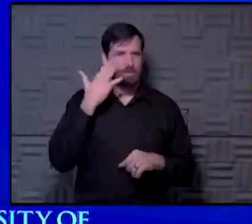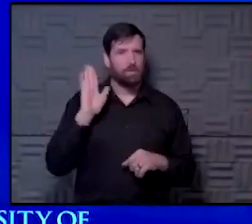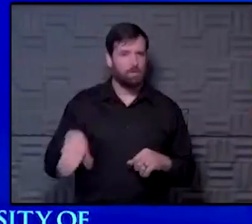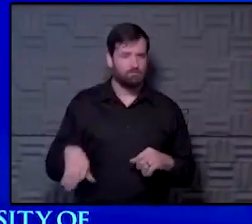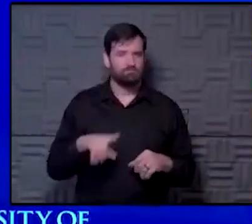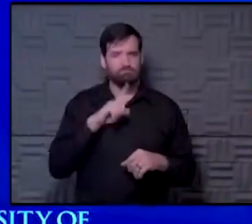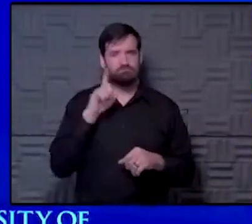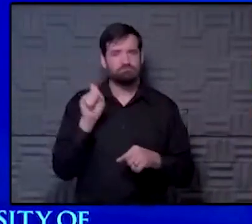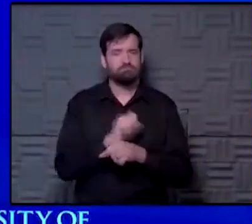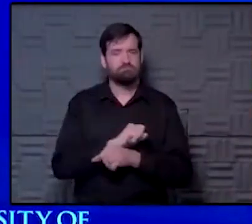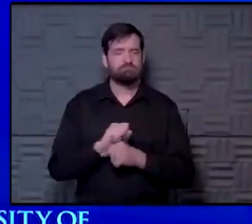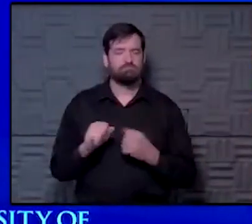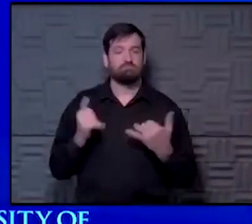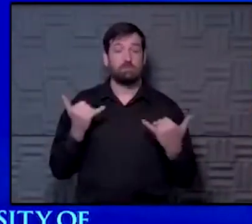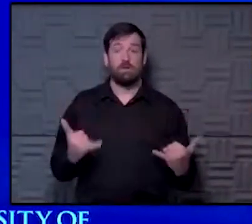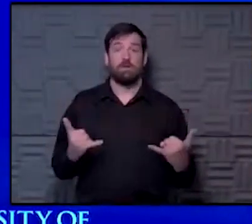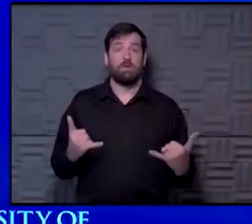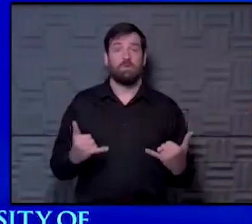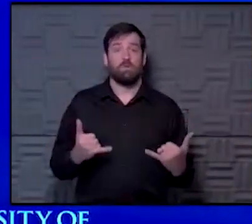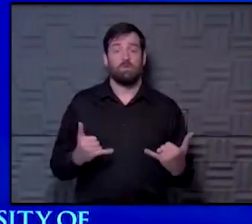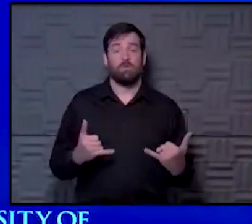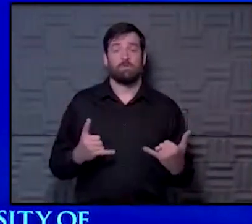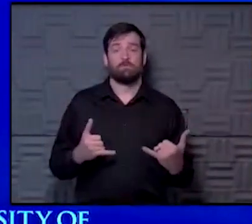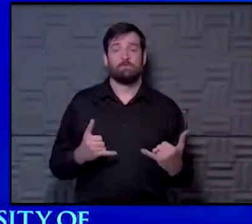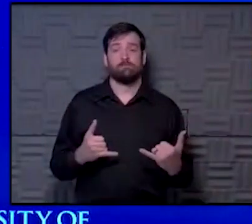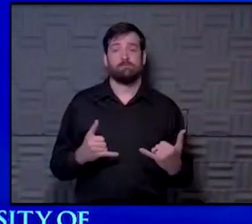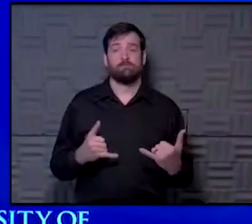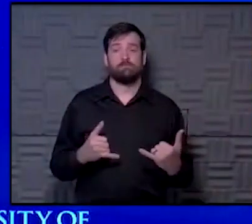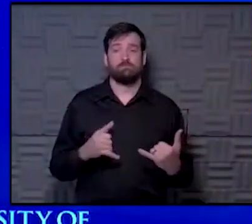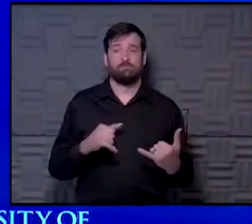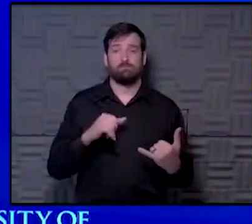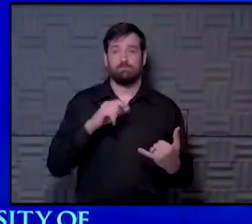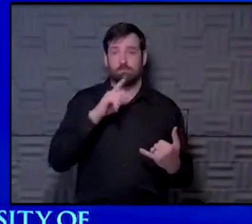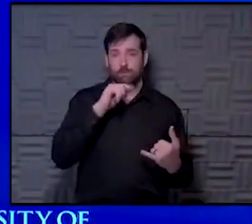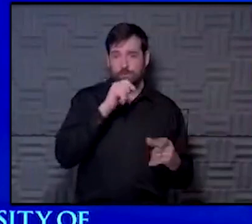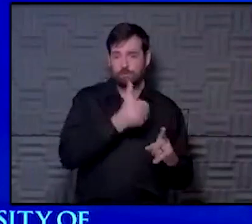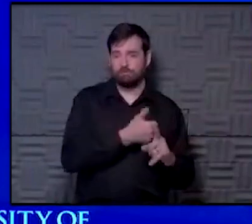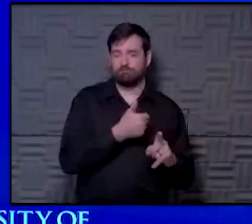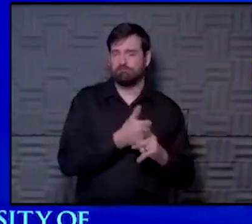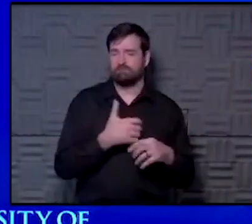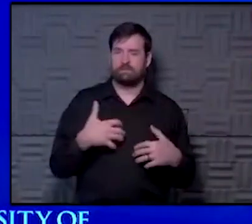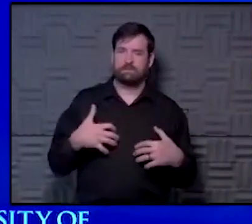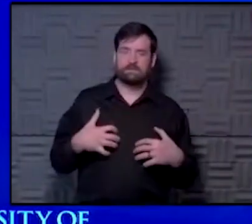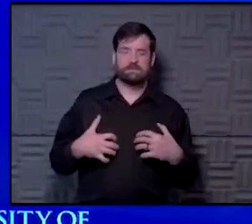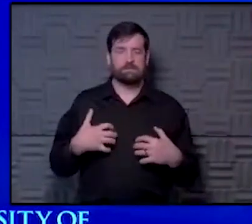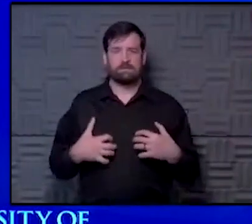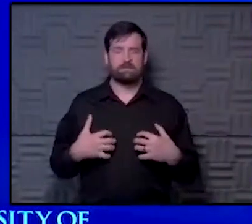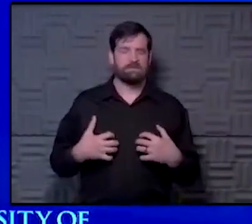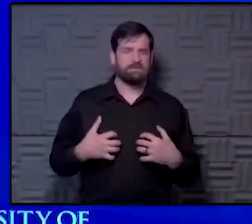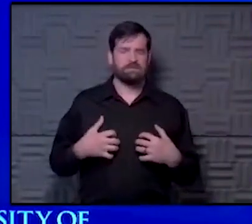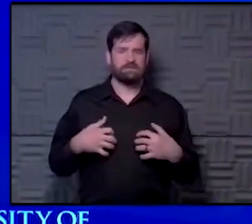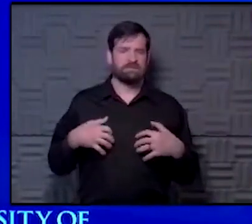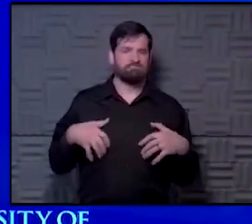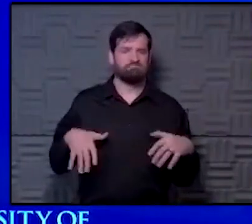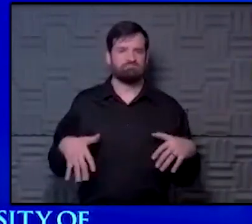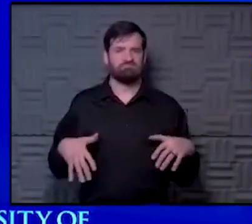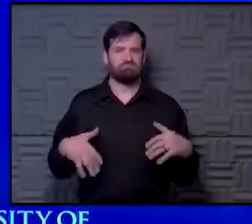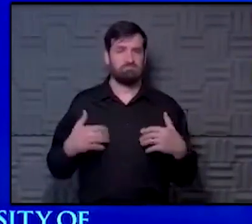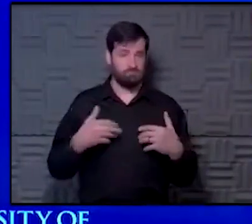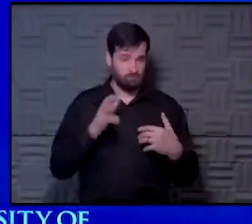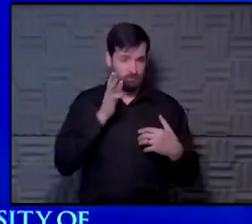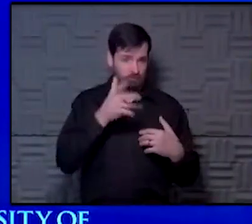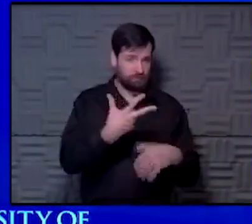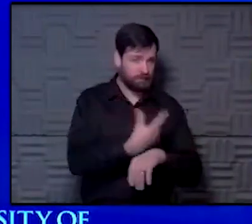a doubt that we're at the point where those who are maybe a little bit hesitant or questioning whether they're going to